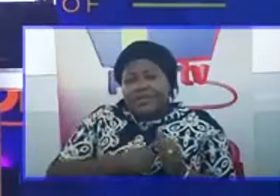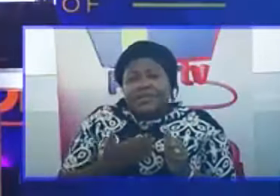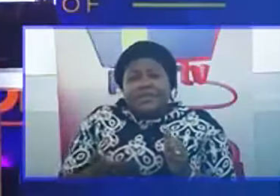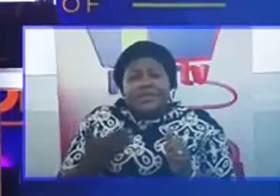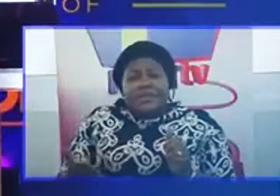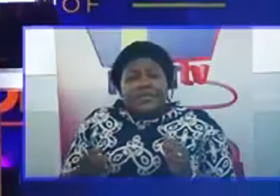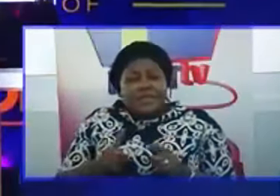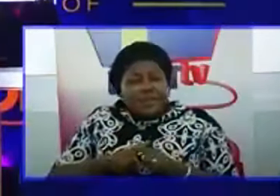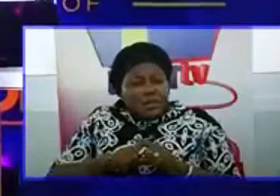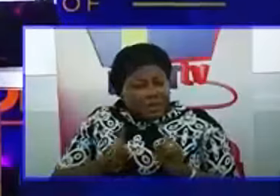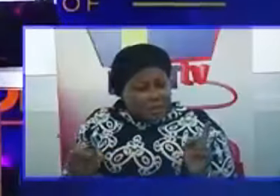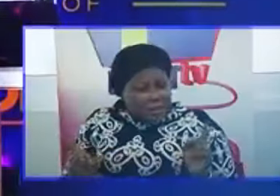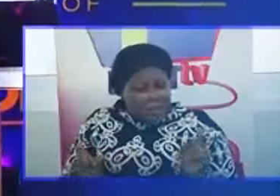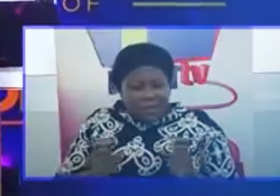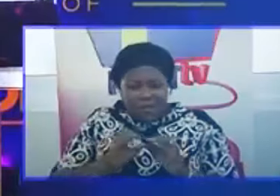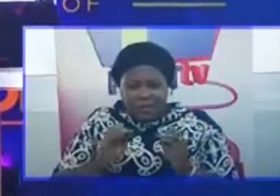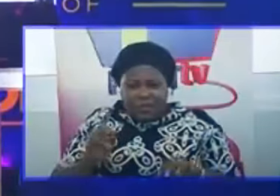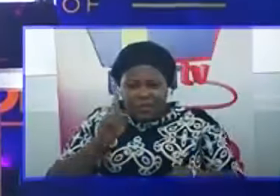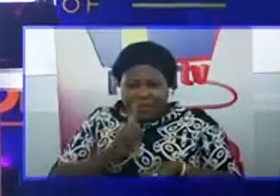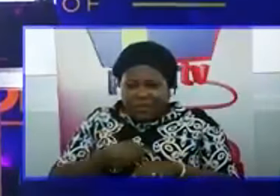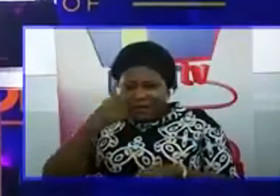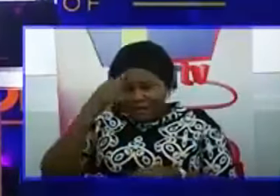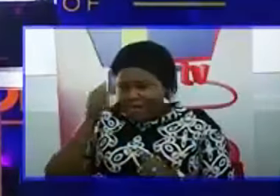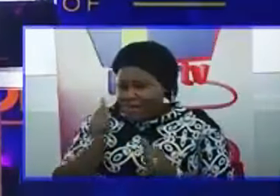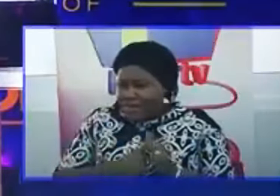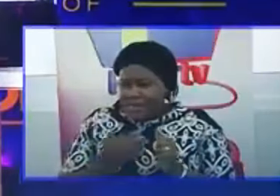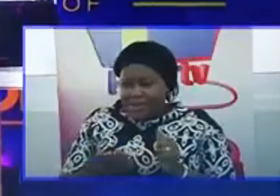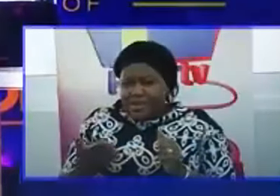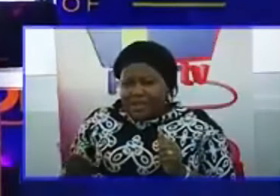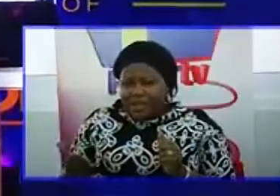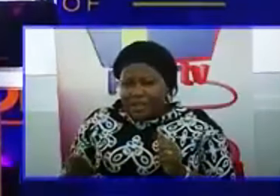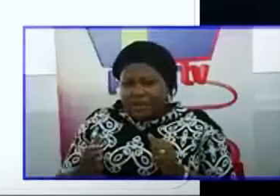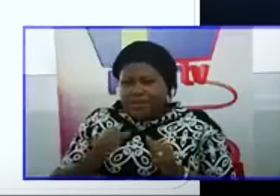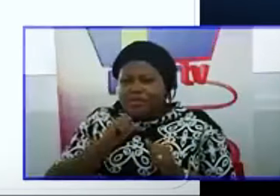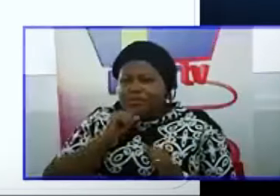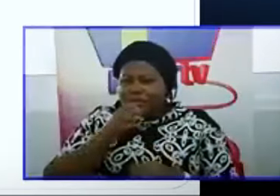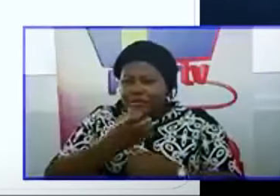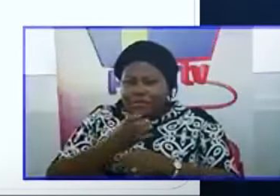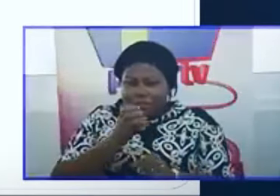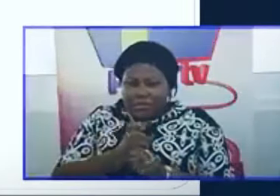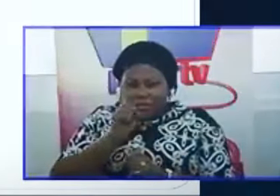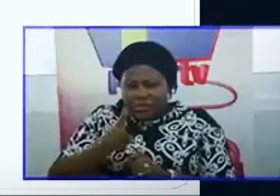things. Because you are not created to live forever.